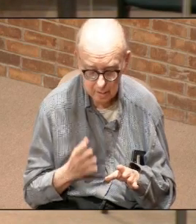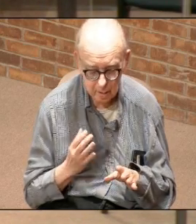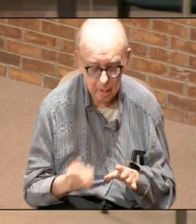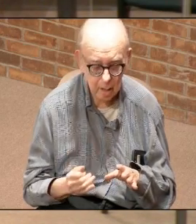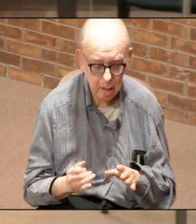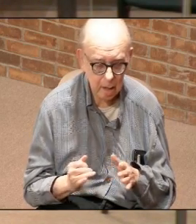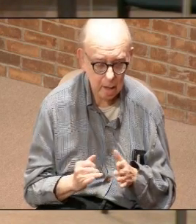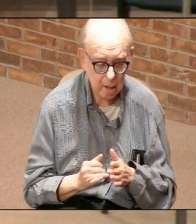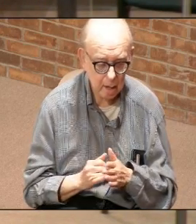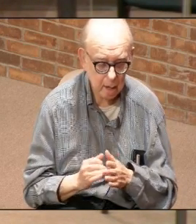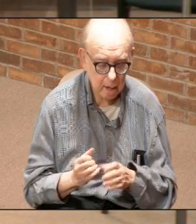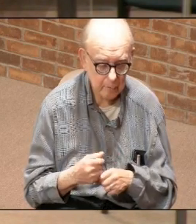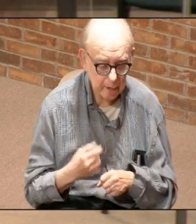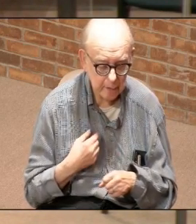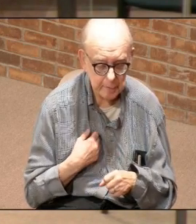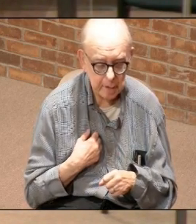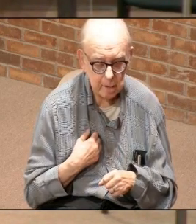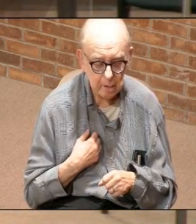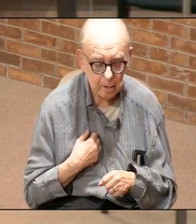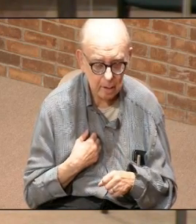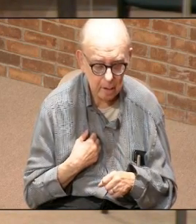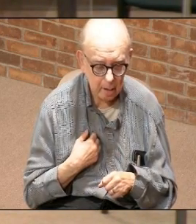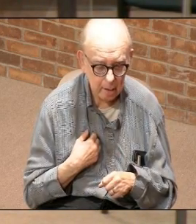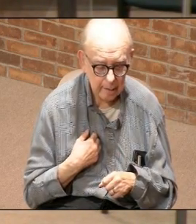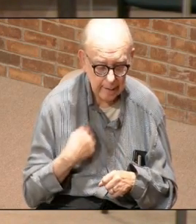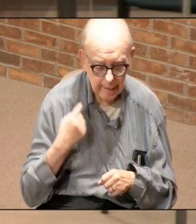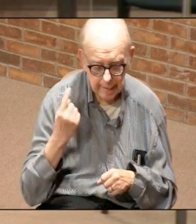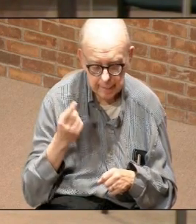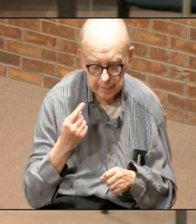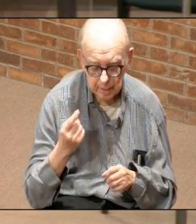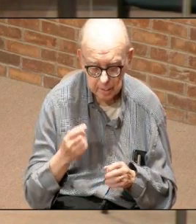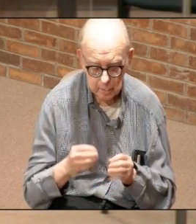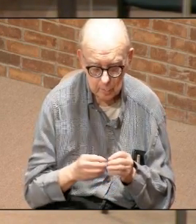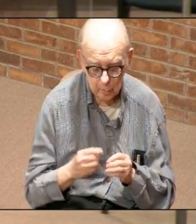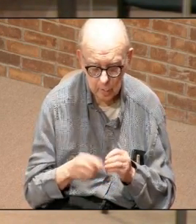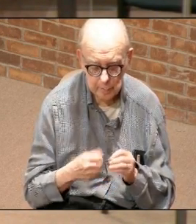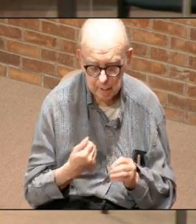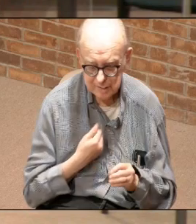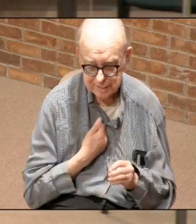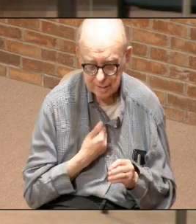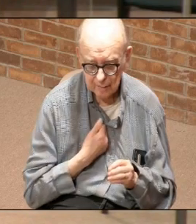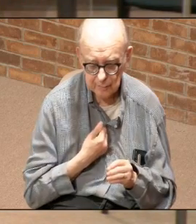Because this has made me rethink who I was.